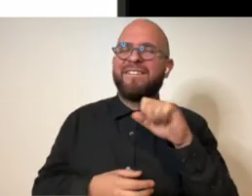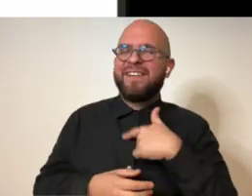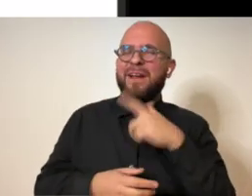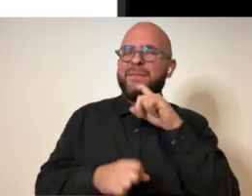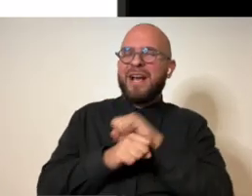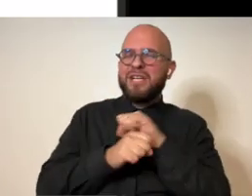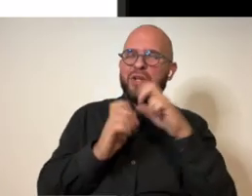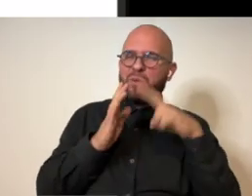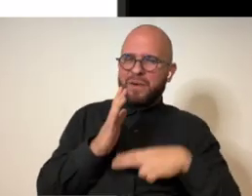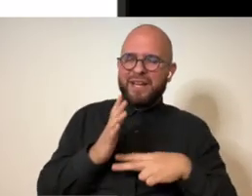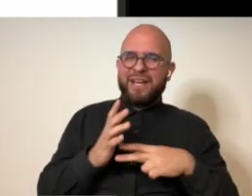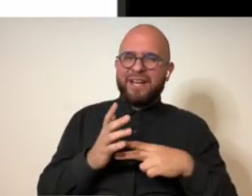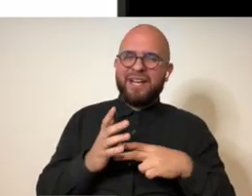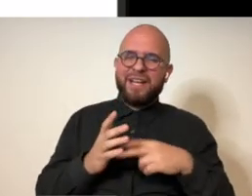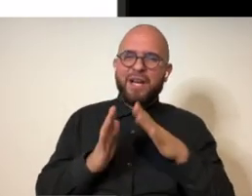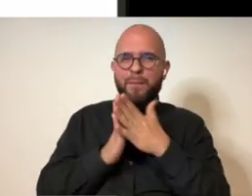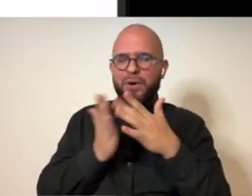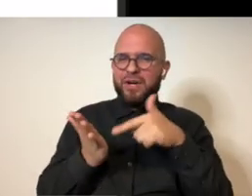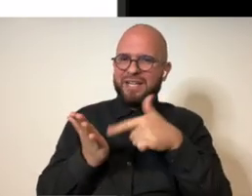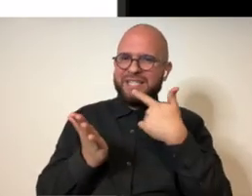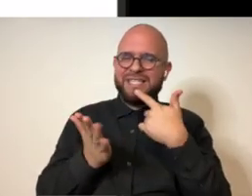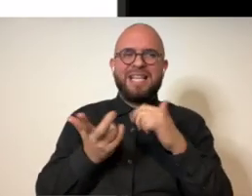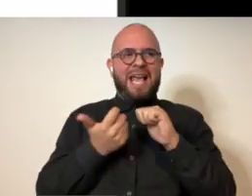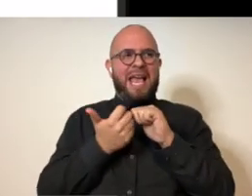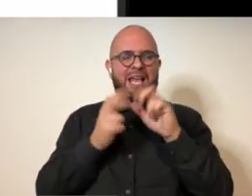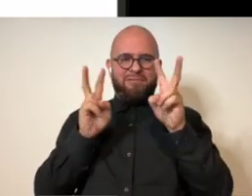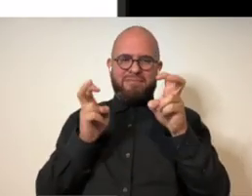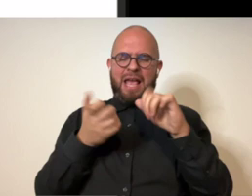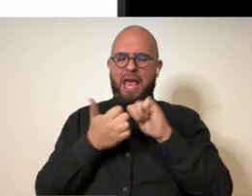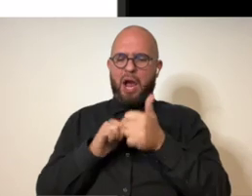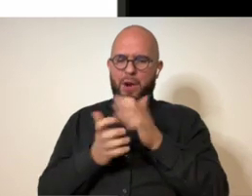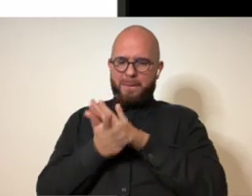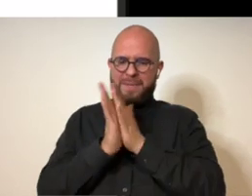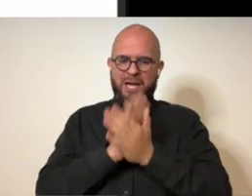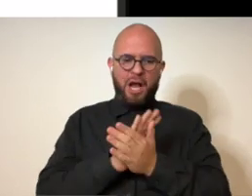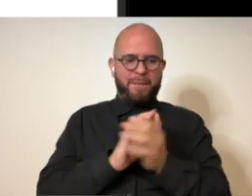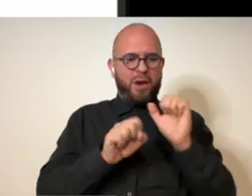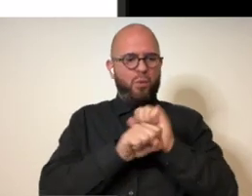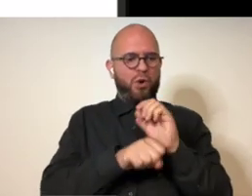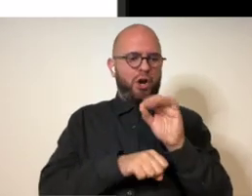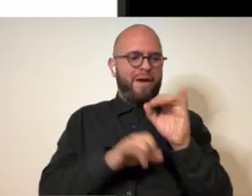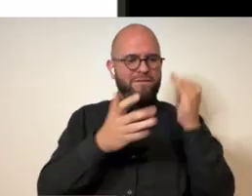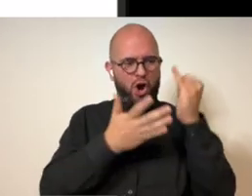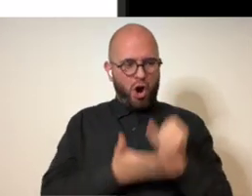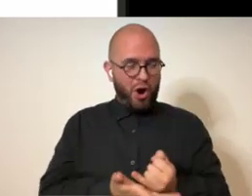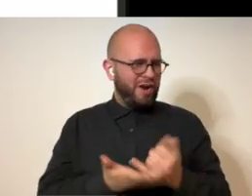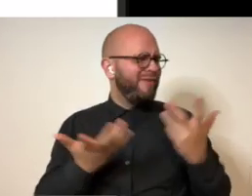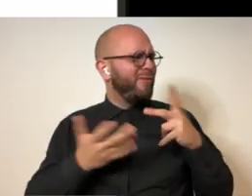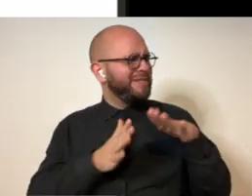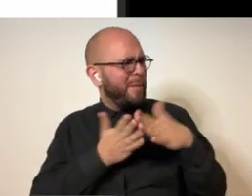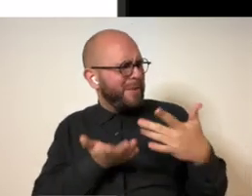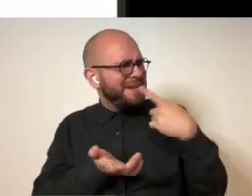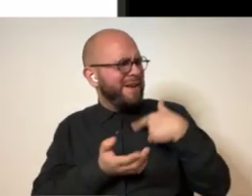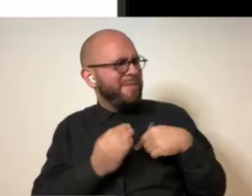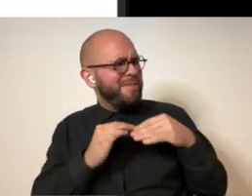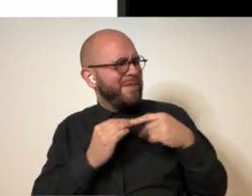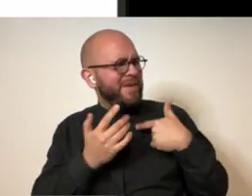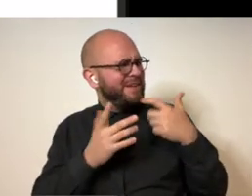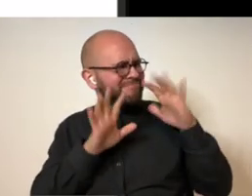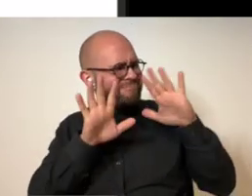know, that's, you become the art. Yeah, I'm actually reading a book right now called How to Become a Work of